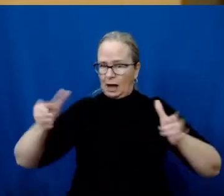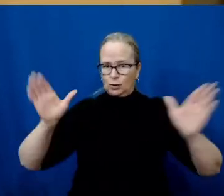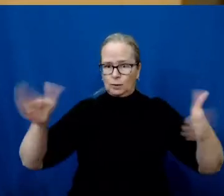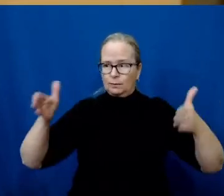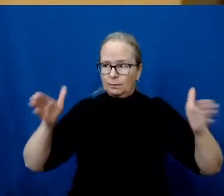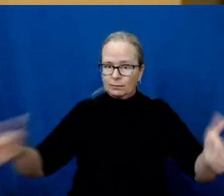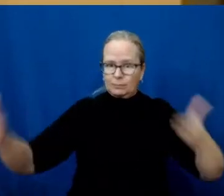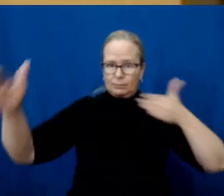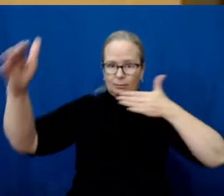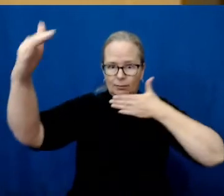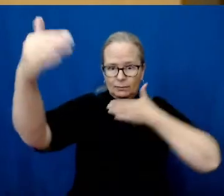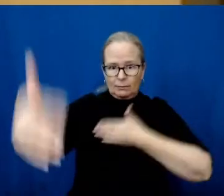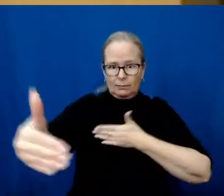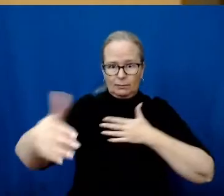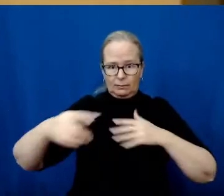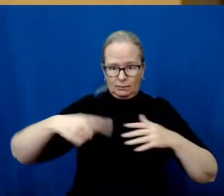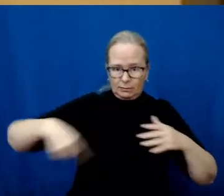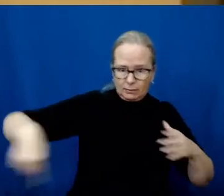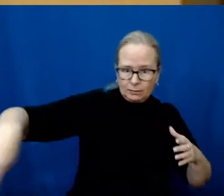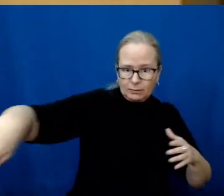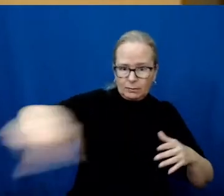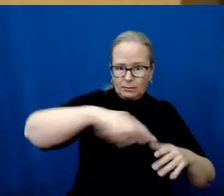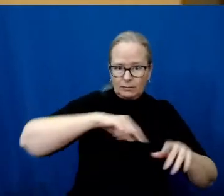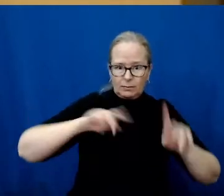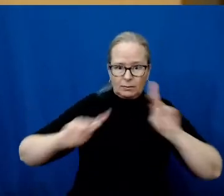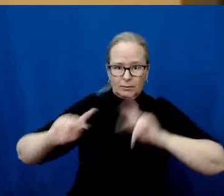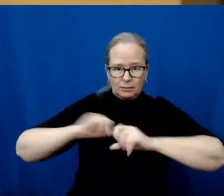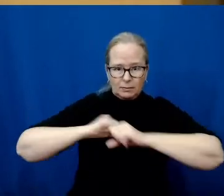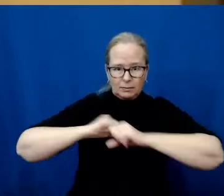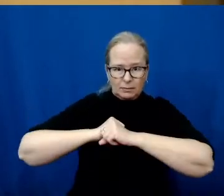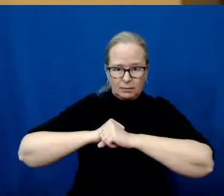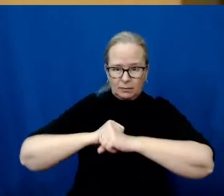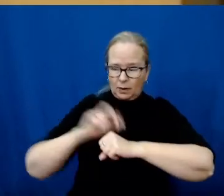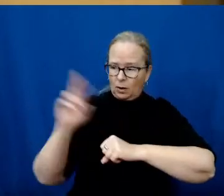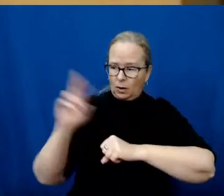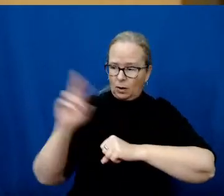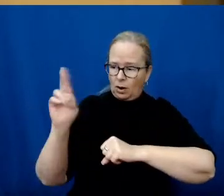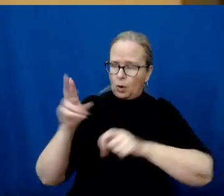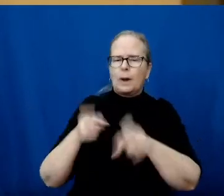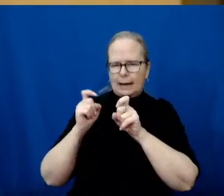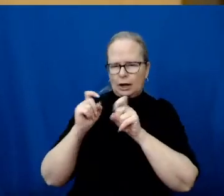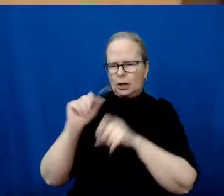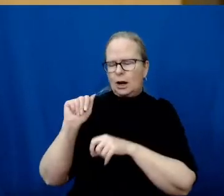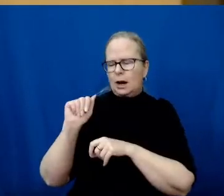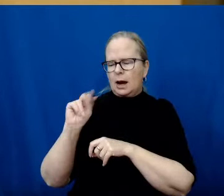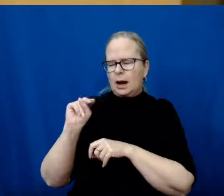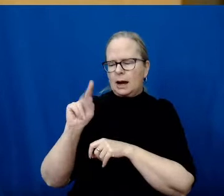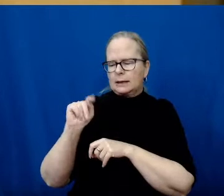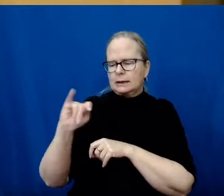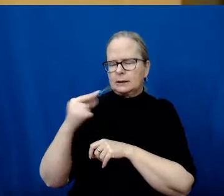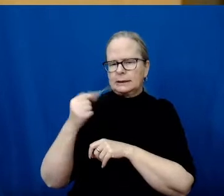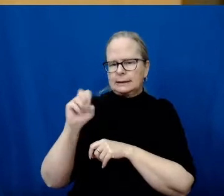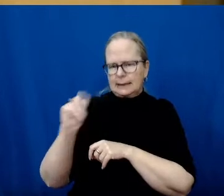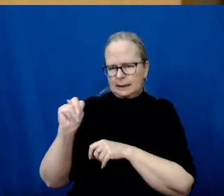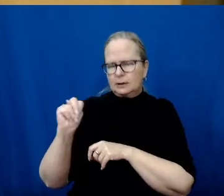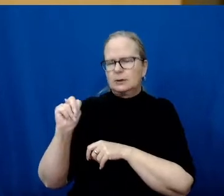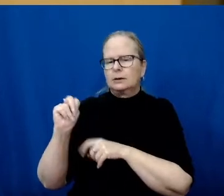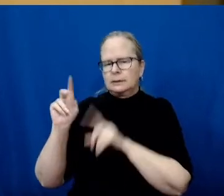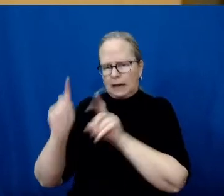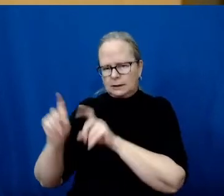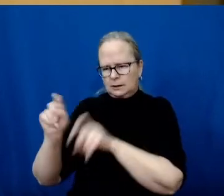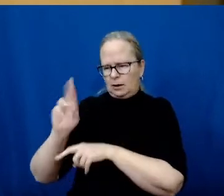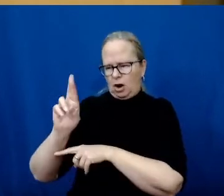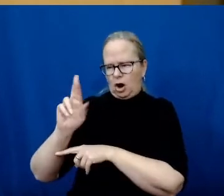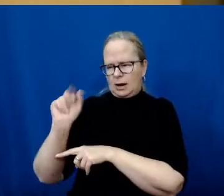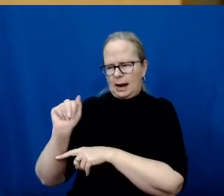tool. And I would just say also that the surgical masks, unless they're modified